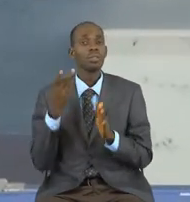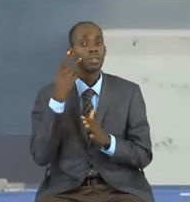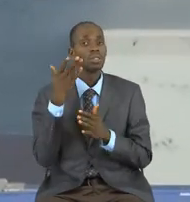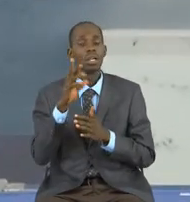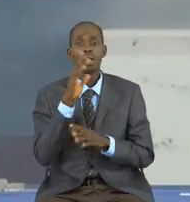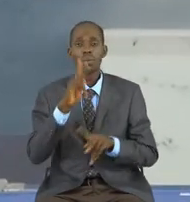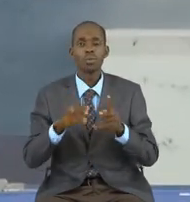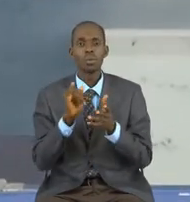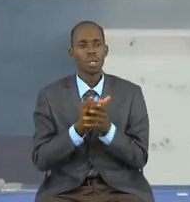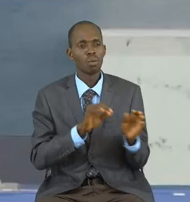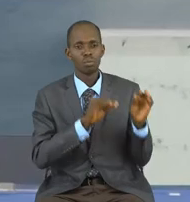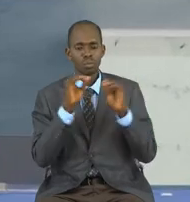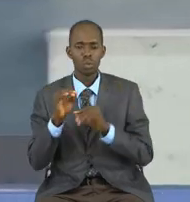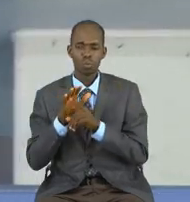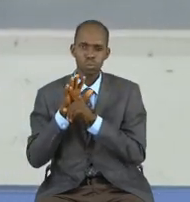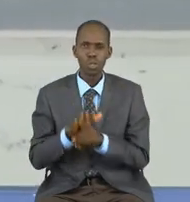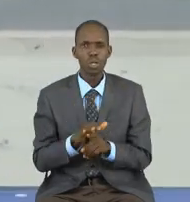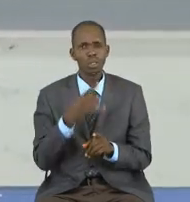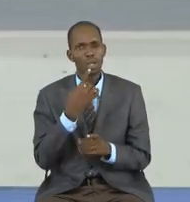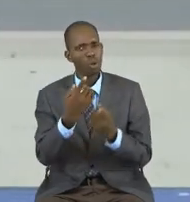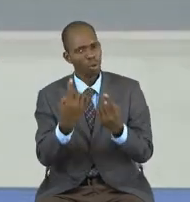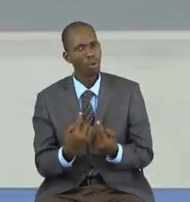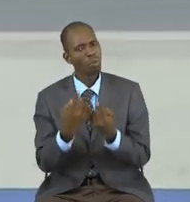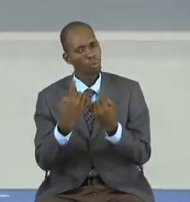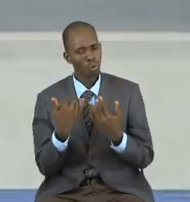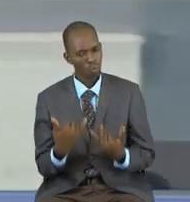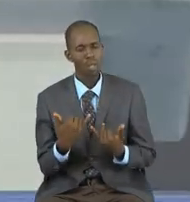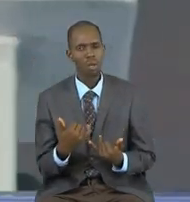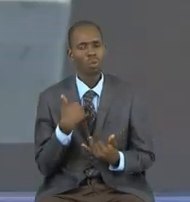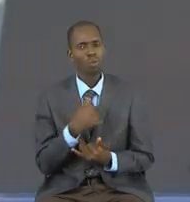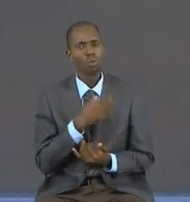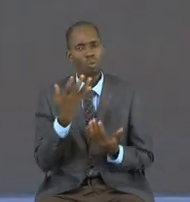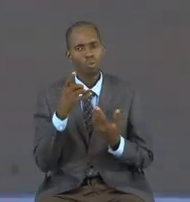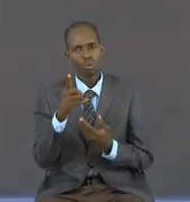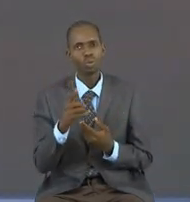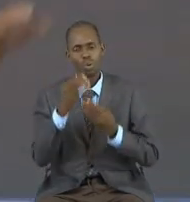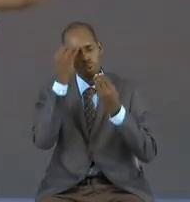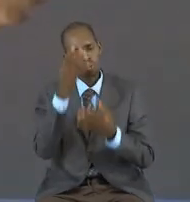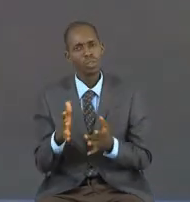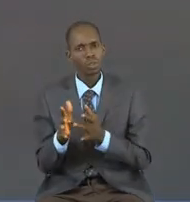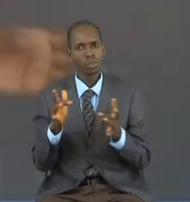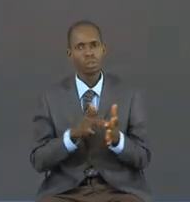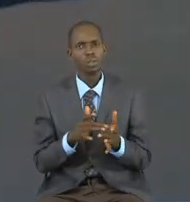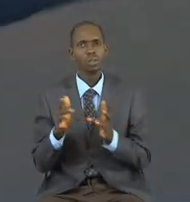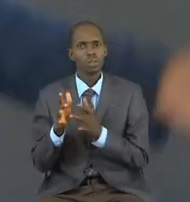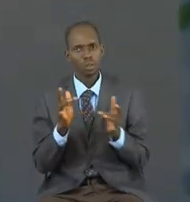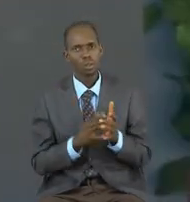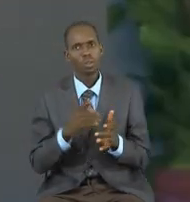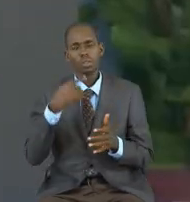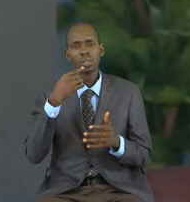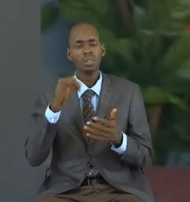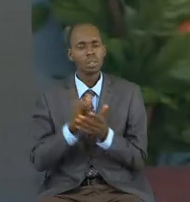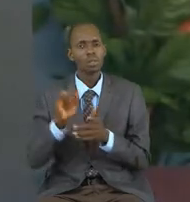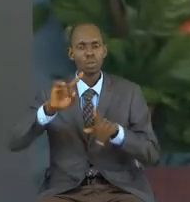you. And you say, come, come, come now. Obey Jesus. Jesus had said, go ye into all the